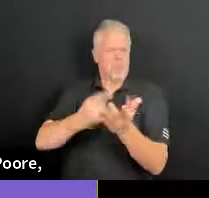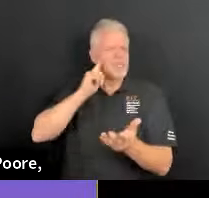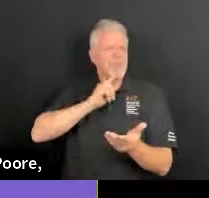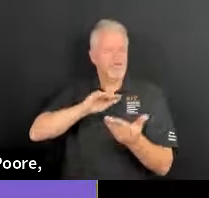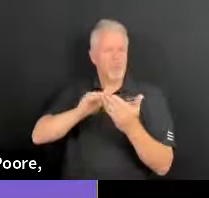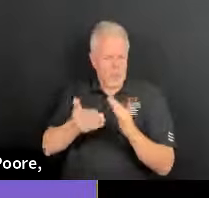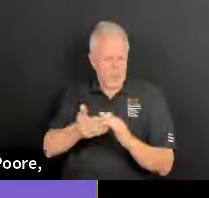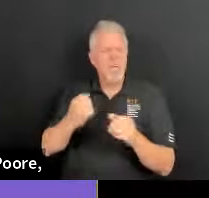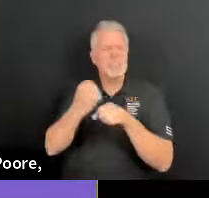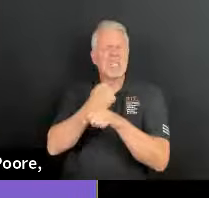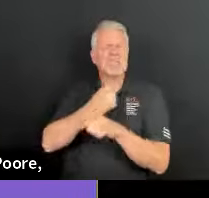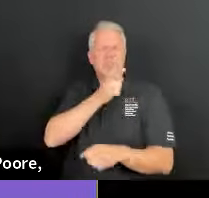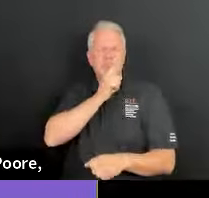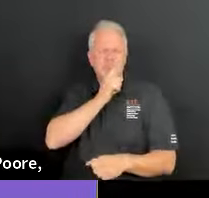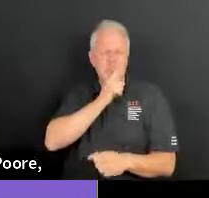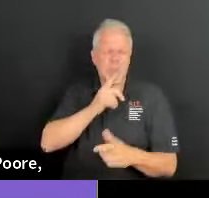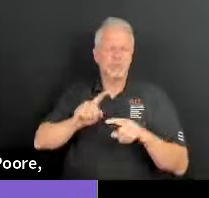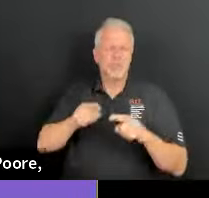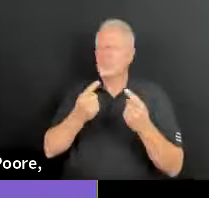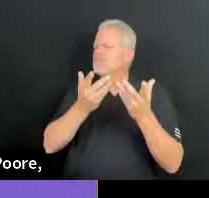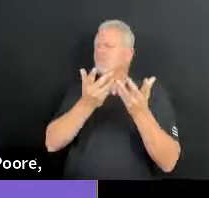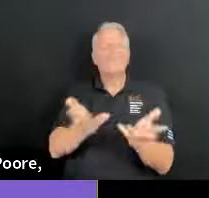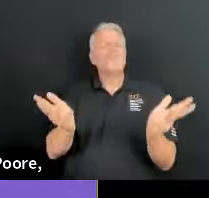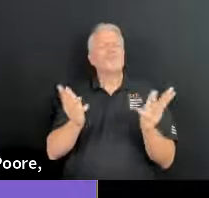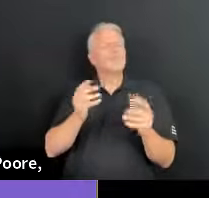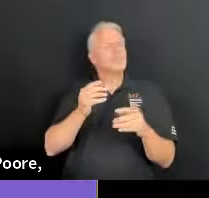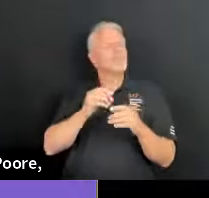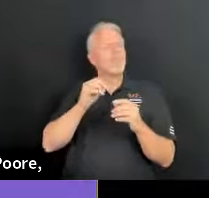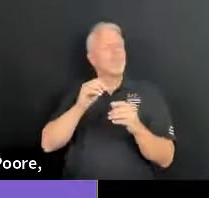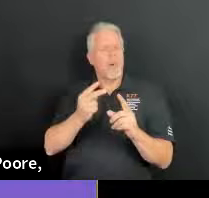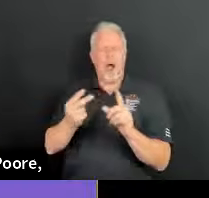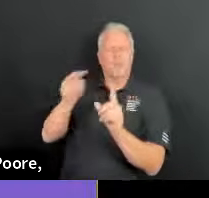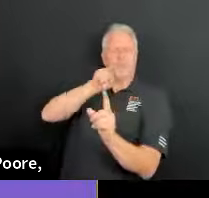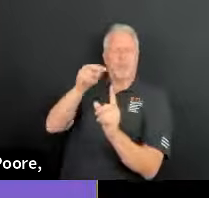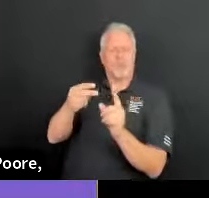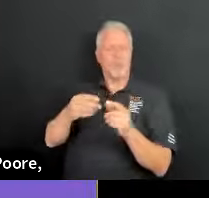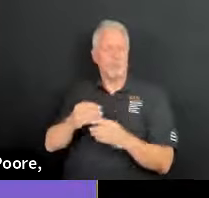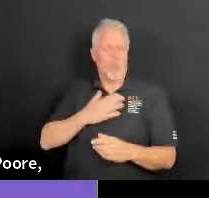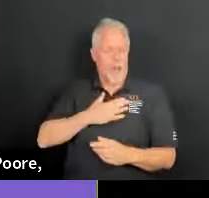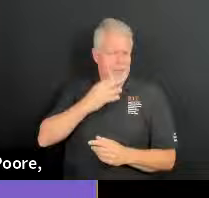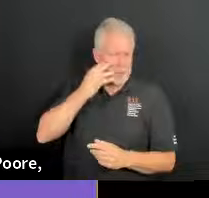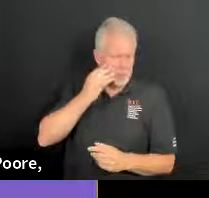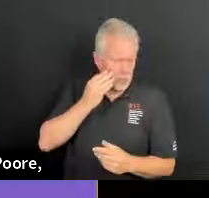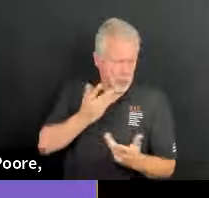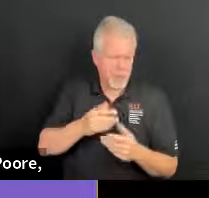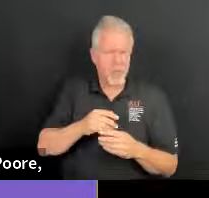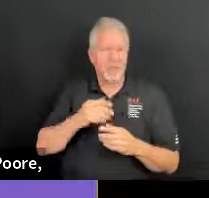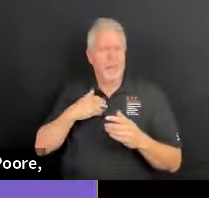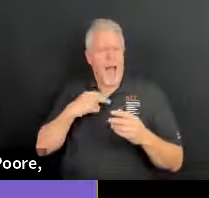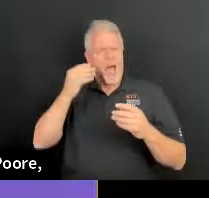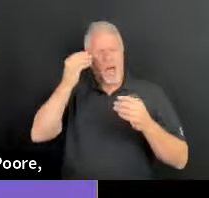So now we're going to discuss the deaf community. I'm not going to share any statistics, but I'm going to share